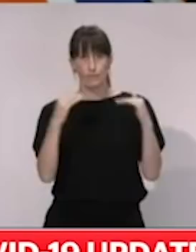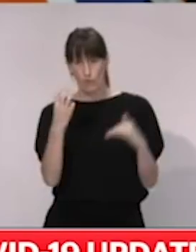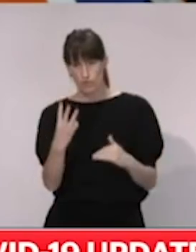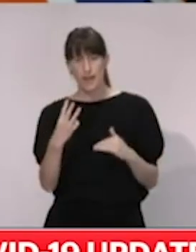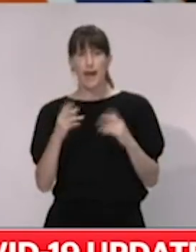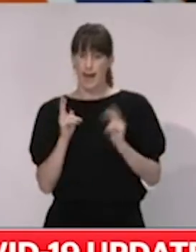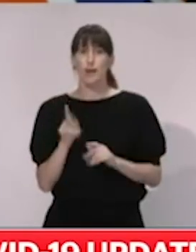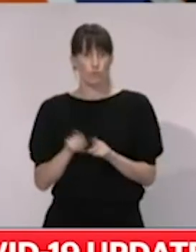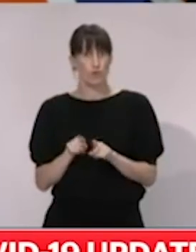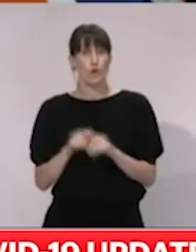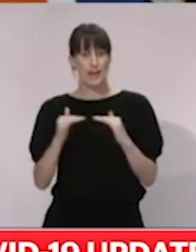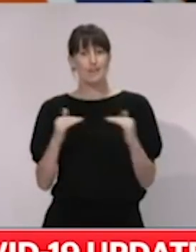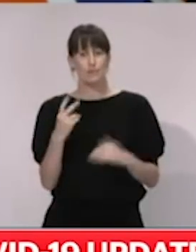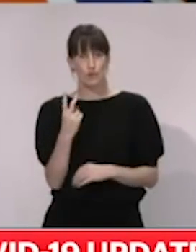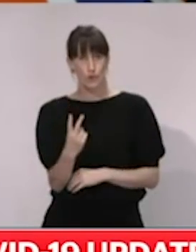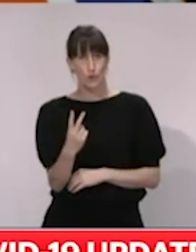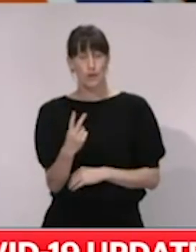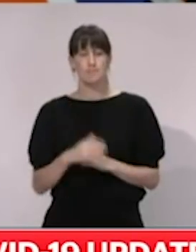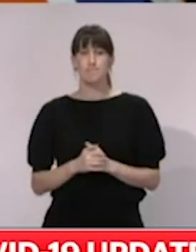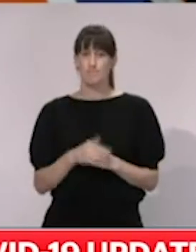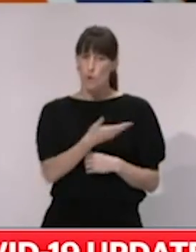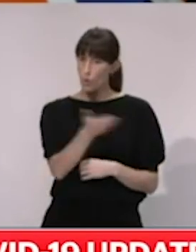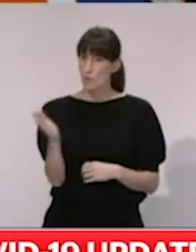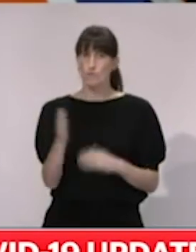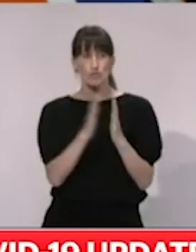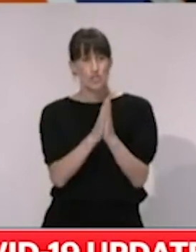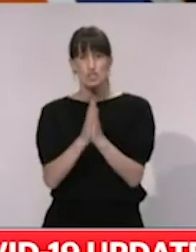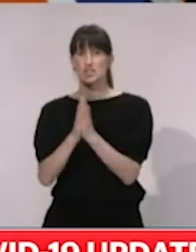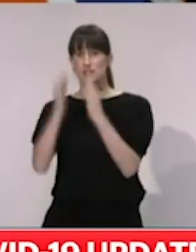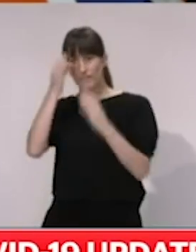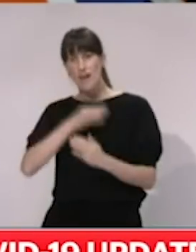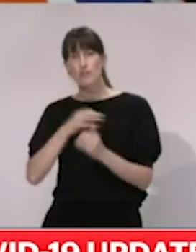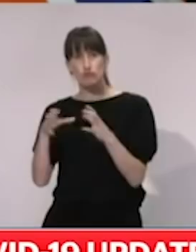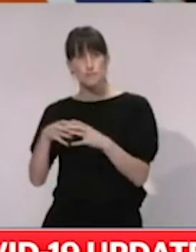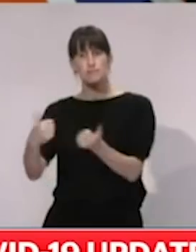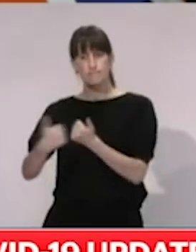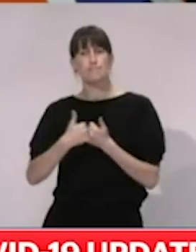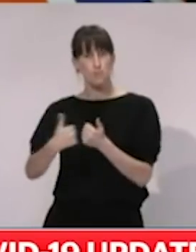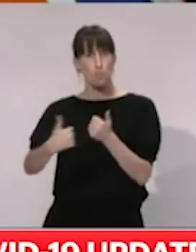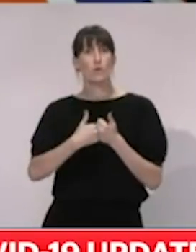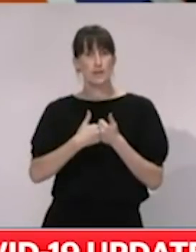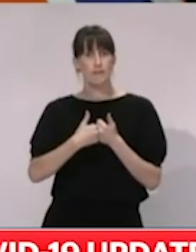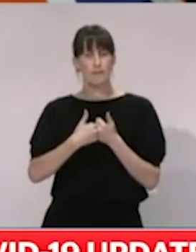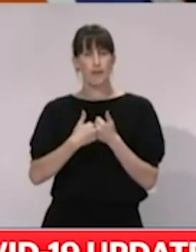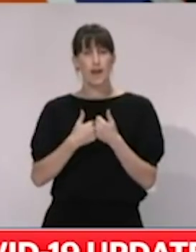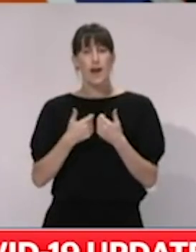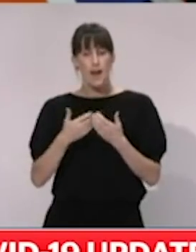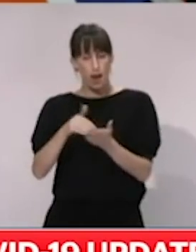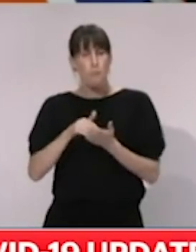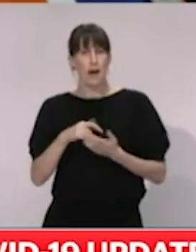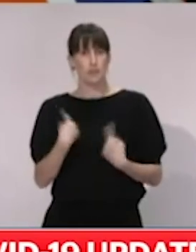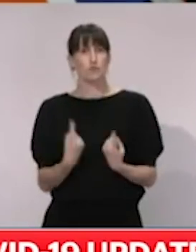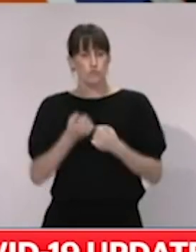country, and they've been very supportive and collective in their efforts to protect all New